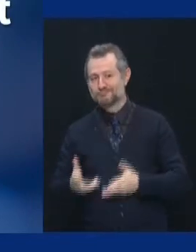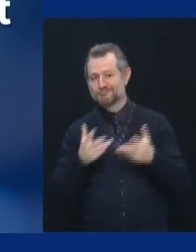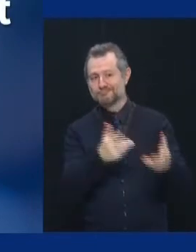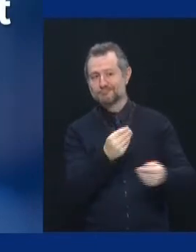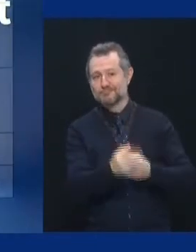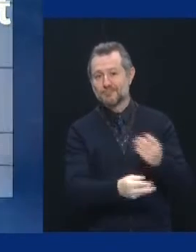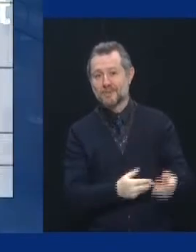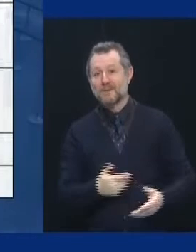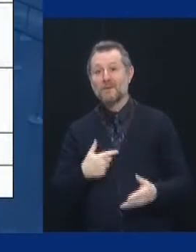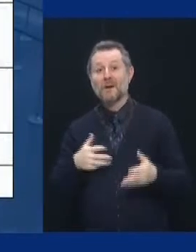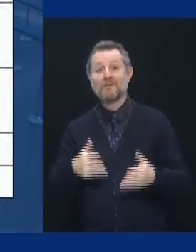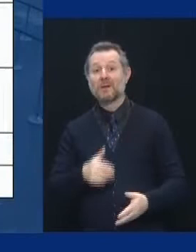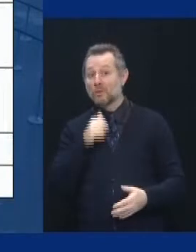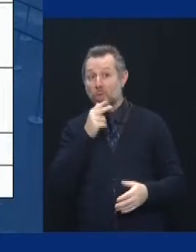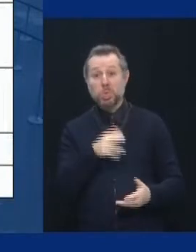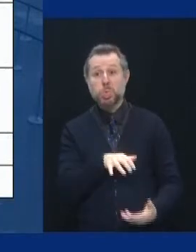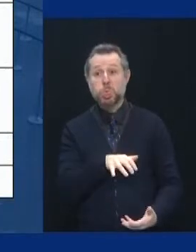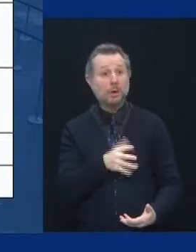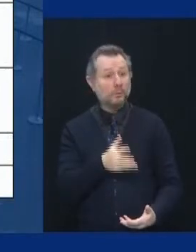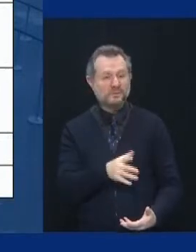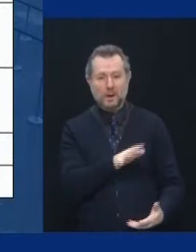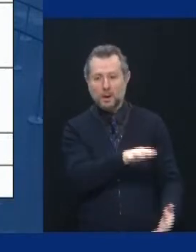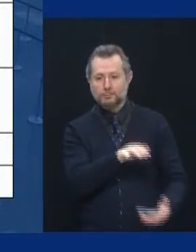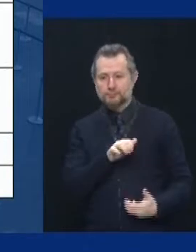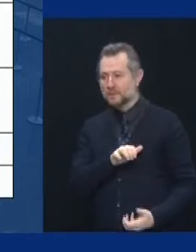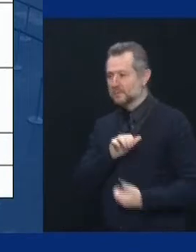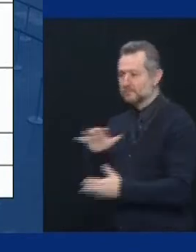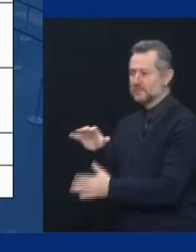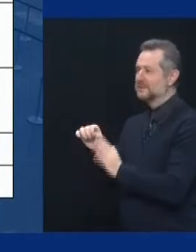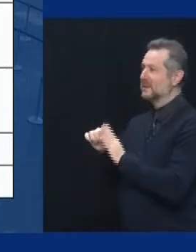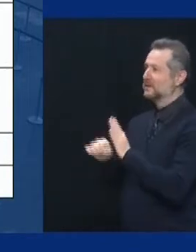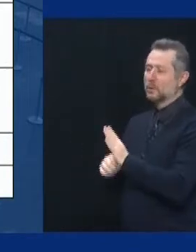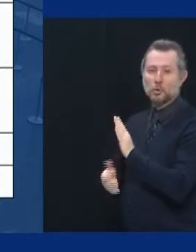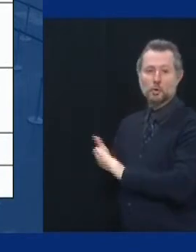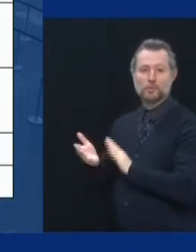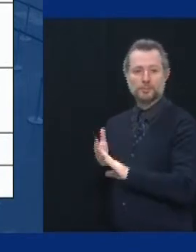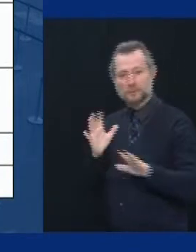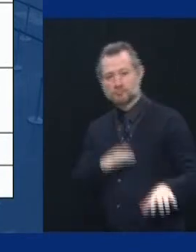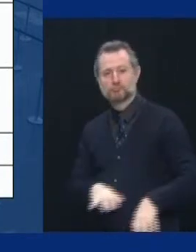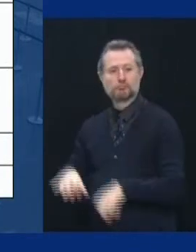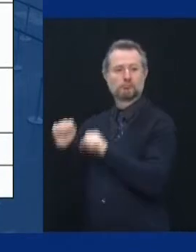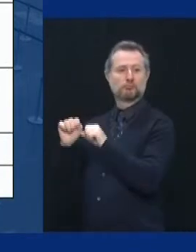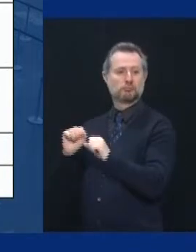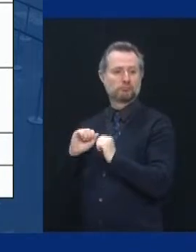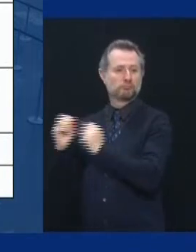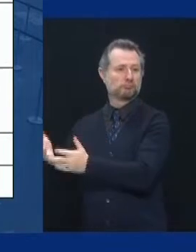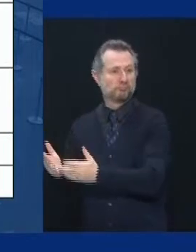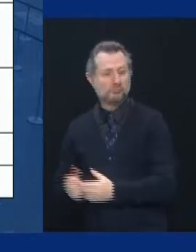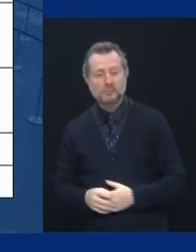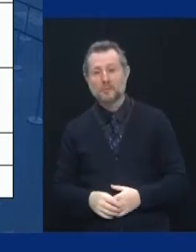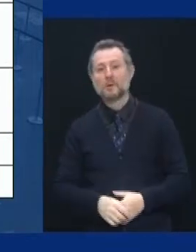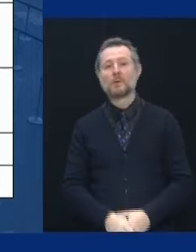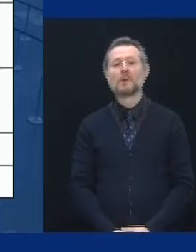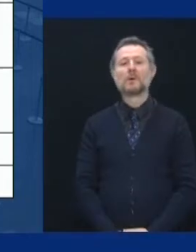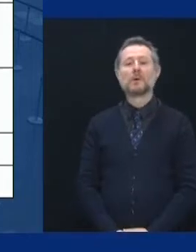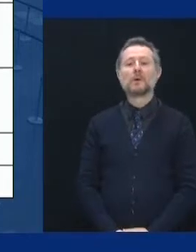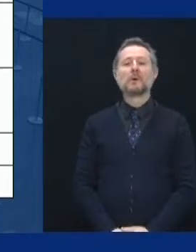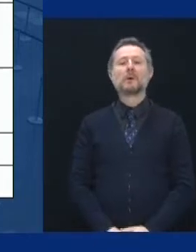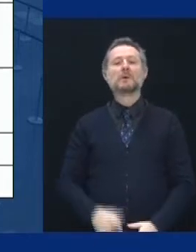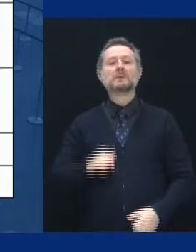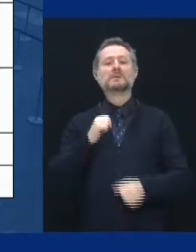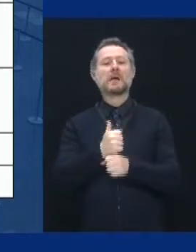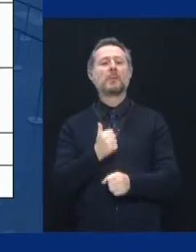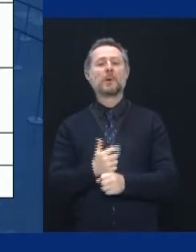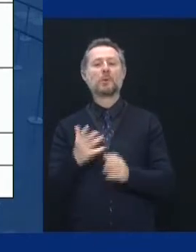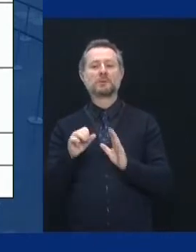unused doses, we're going to reallocate to the main program. We've set up a number of state sites, which